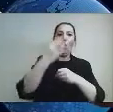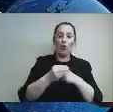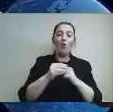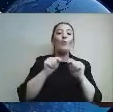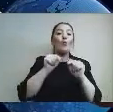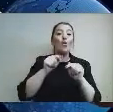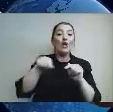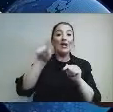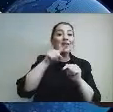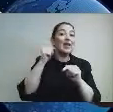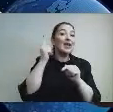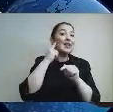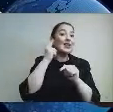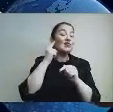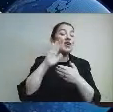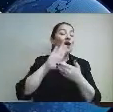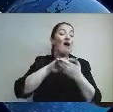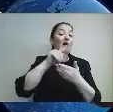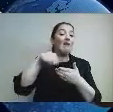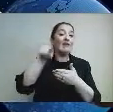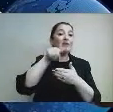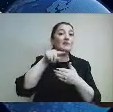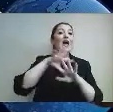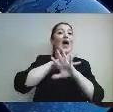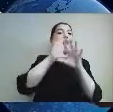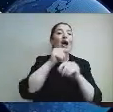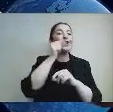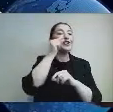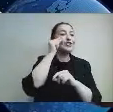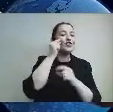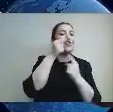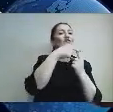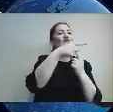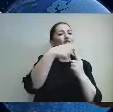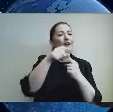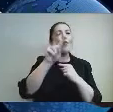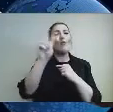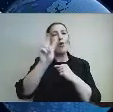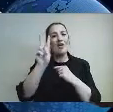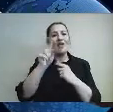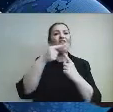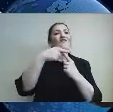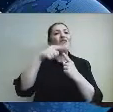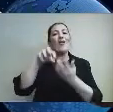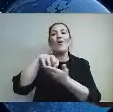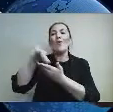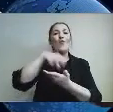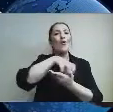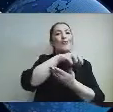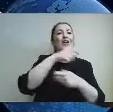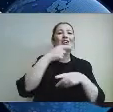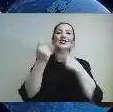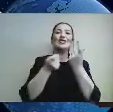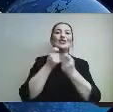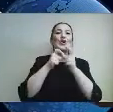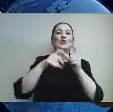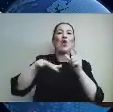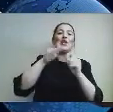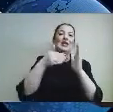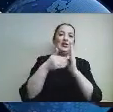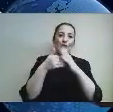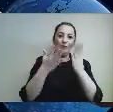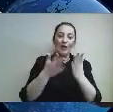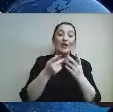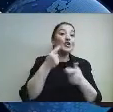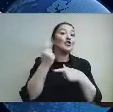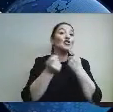will see that they work in different models, in different fields, and they are active in actually every area. They do not